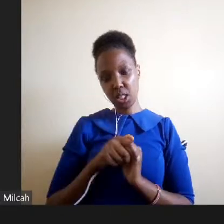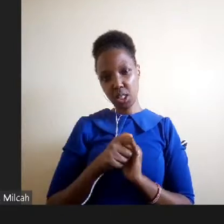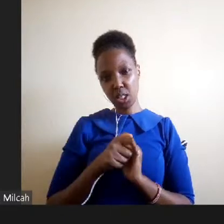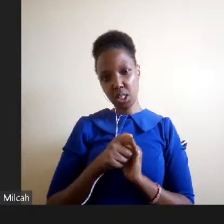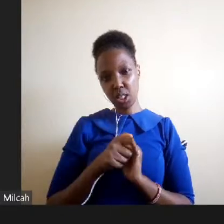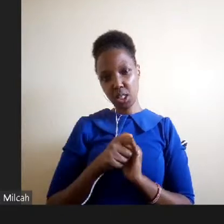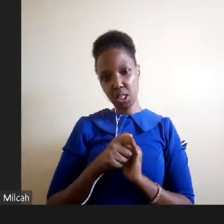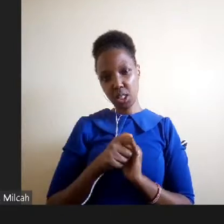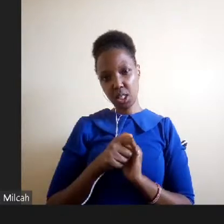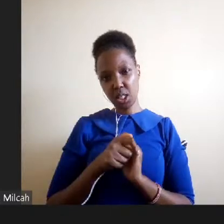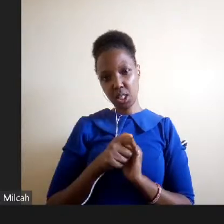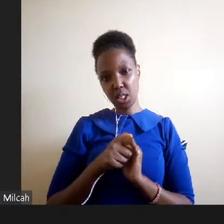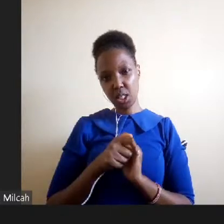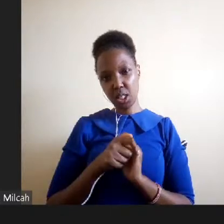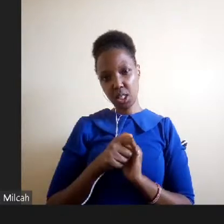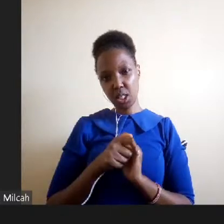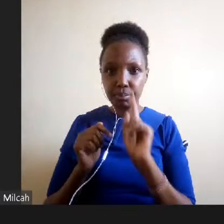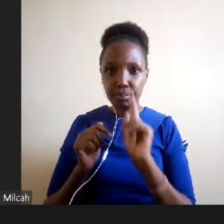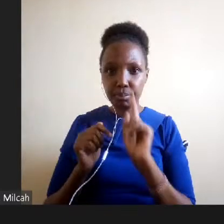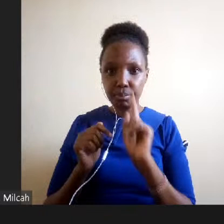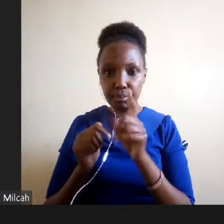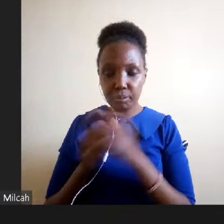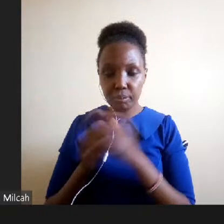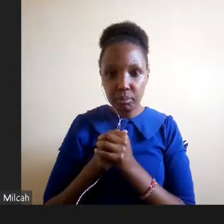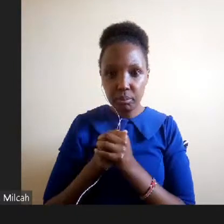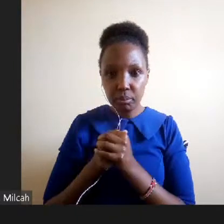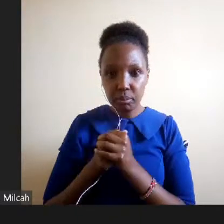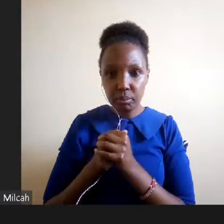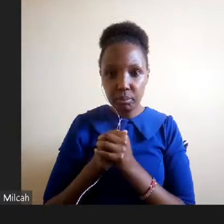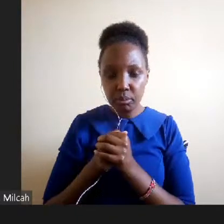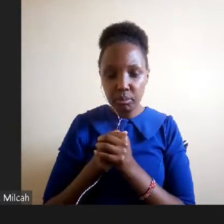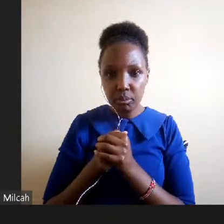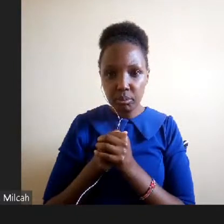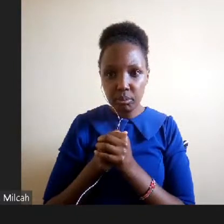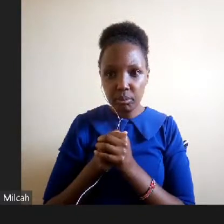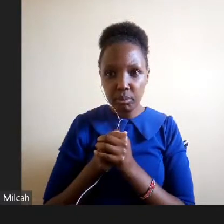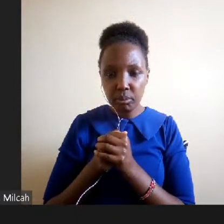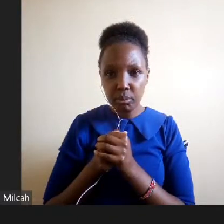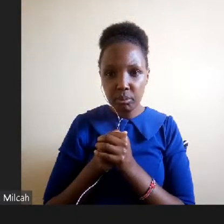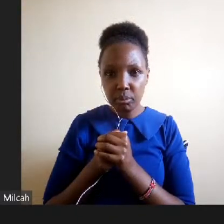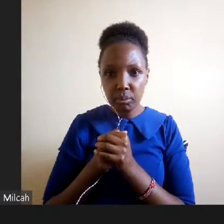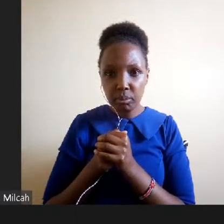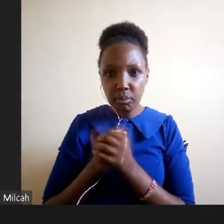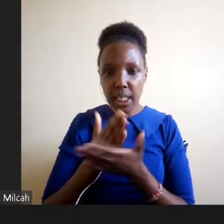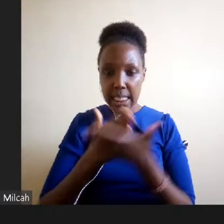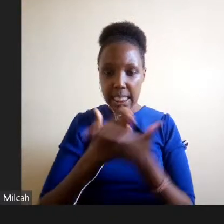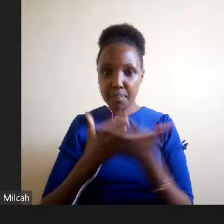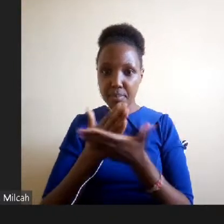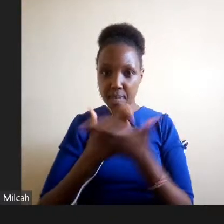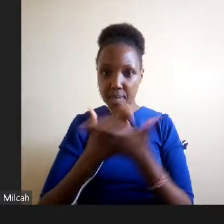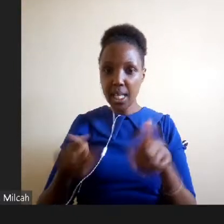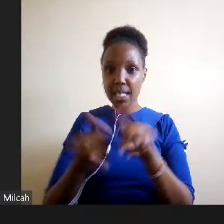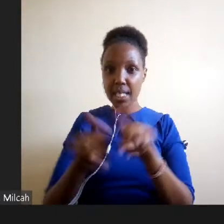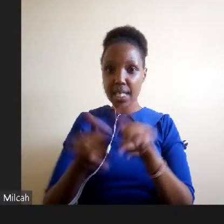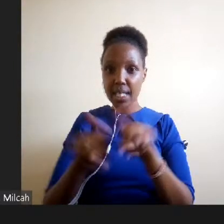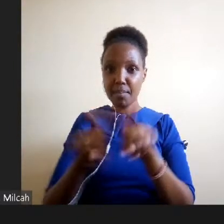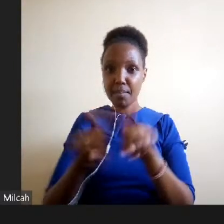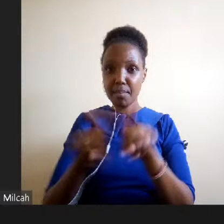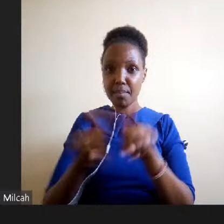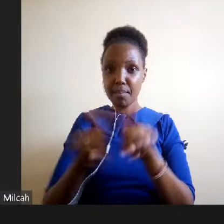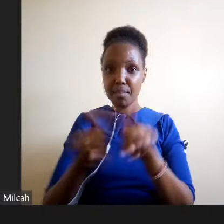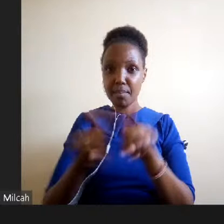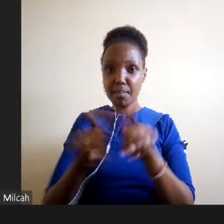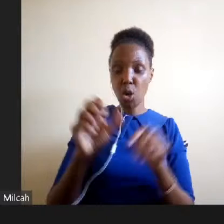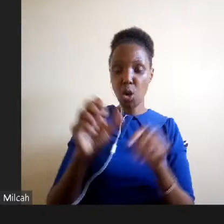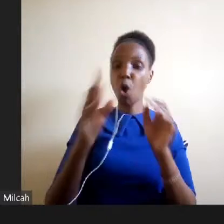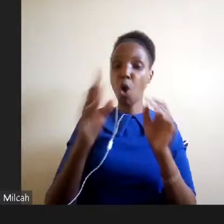digital harassment. And within the same survey that was done by UNICEF, 47% of children